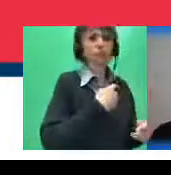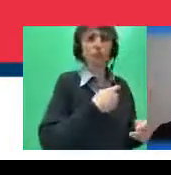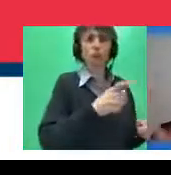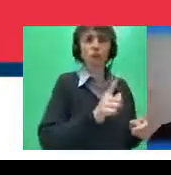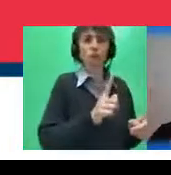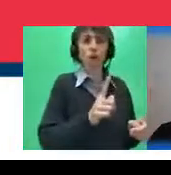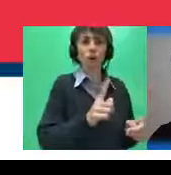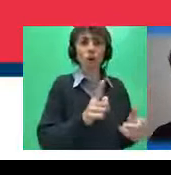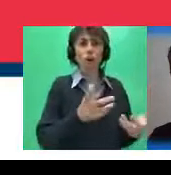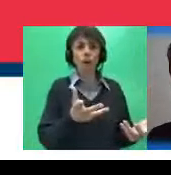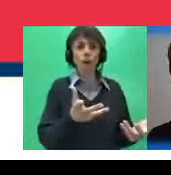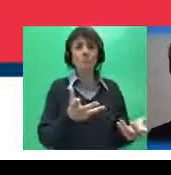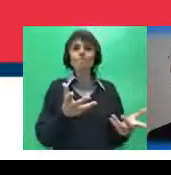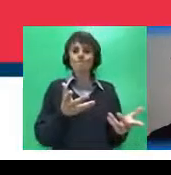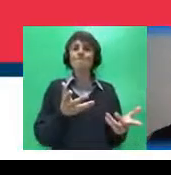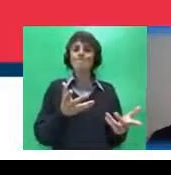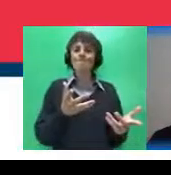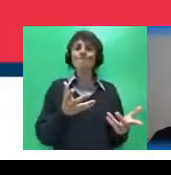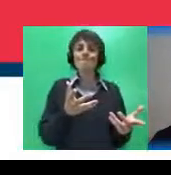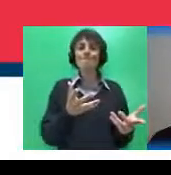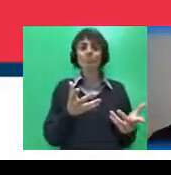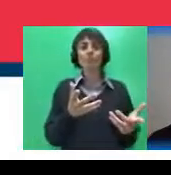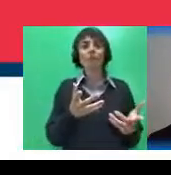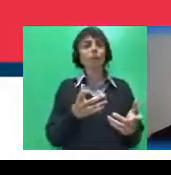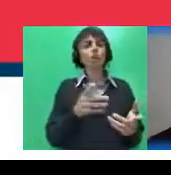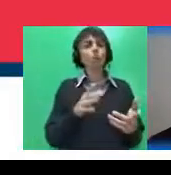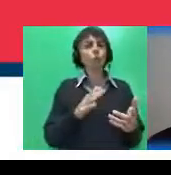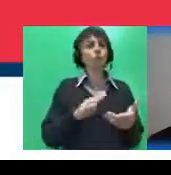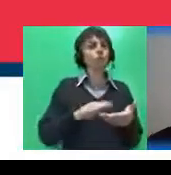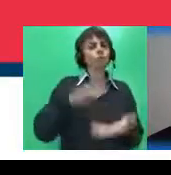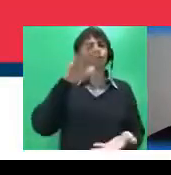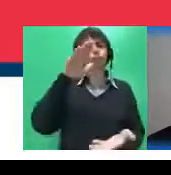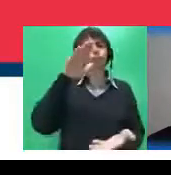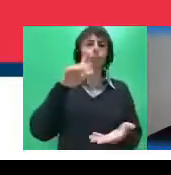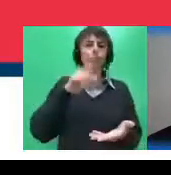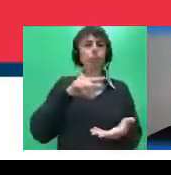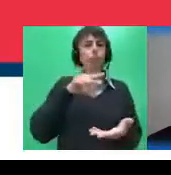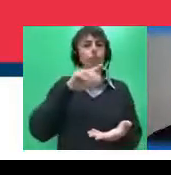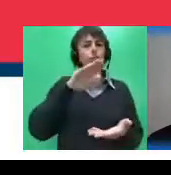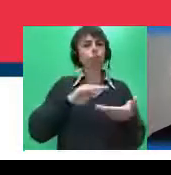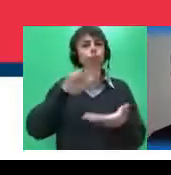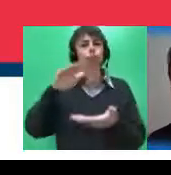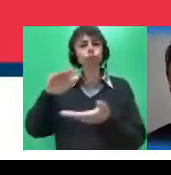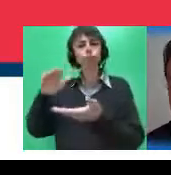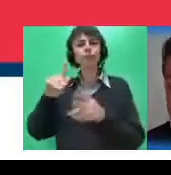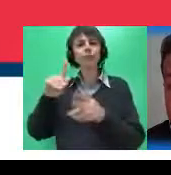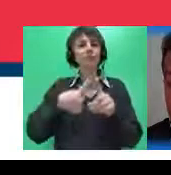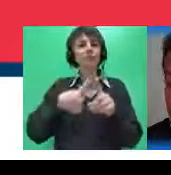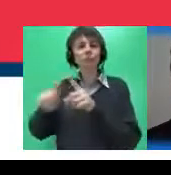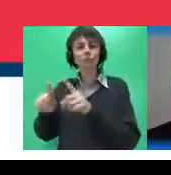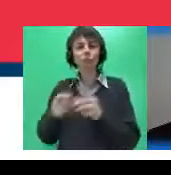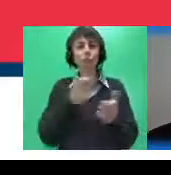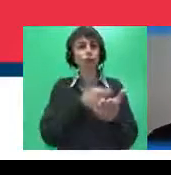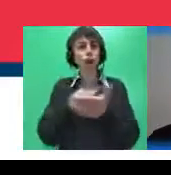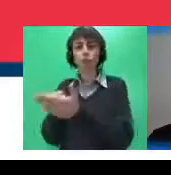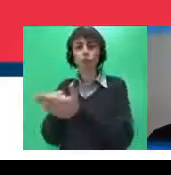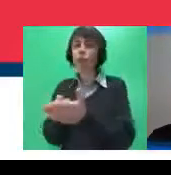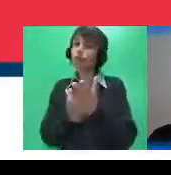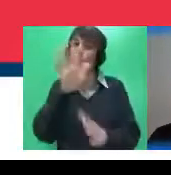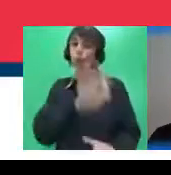level of charge, but we are seeing charges up and down the country, which really is something we need to address. It's going to form the basis of conversations